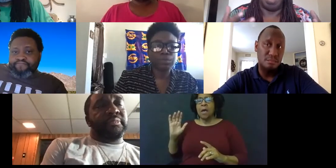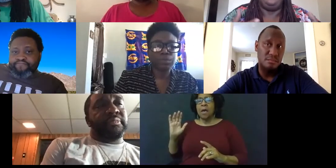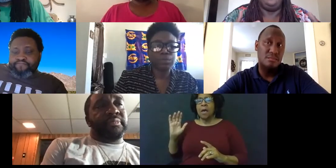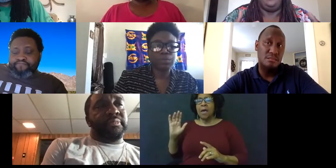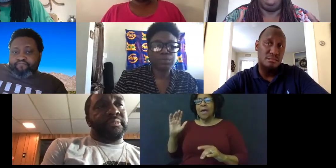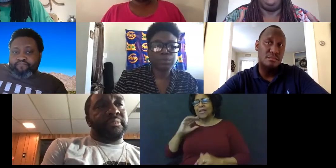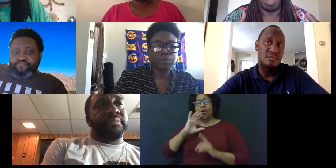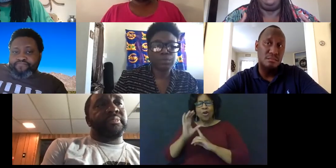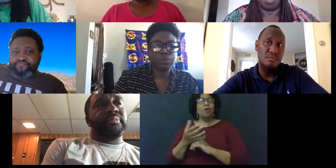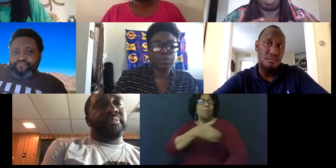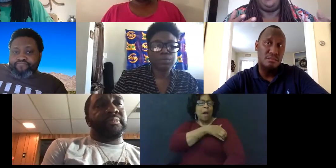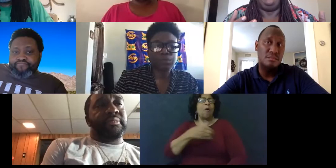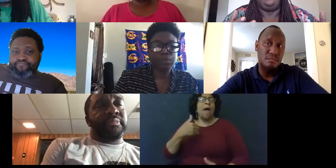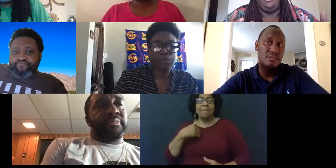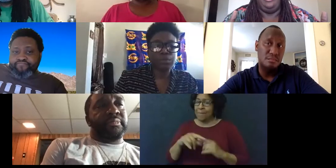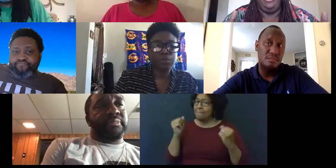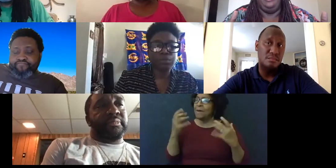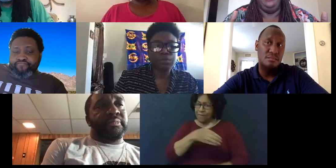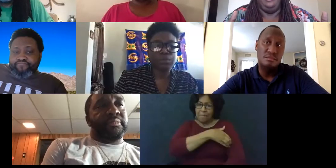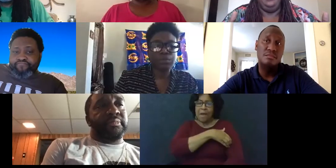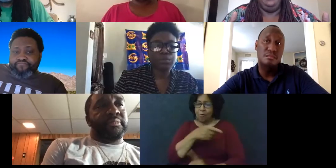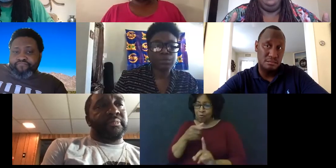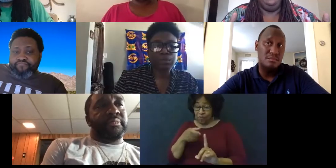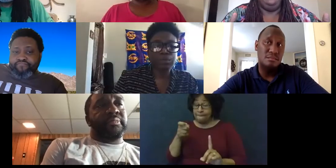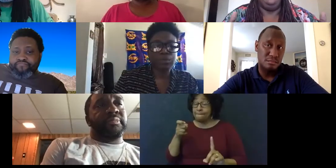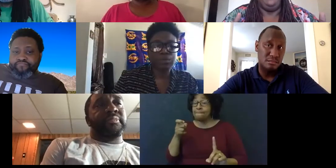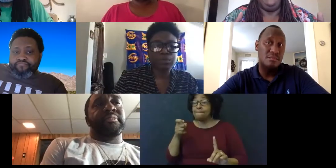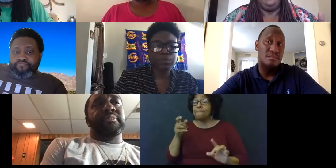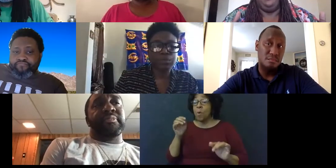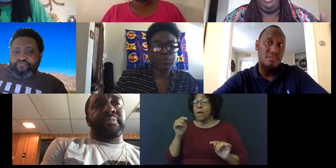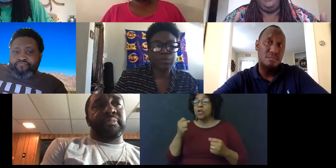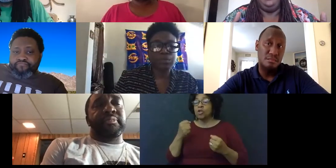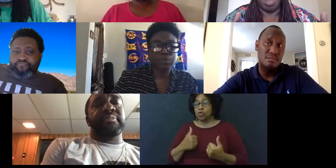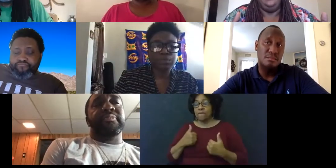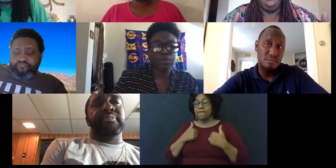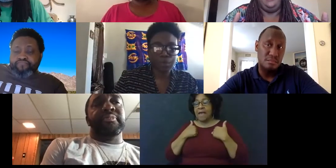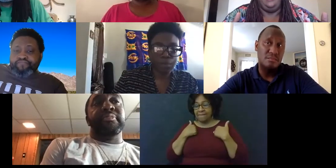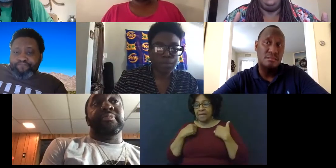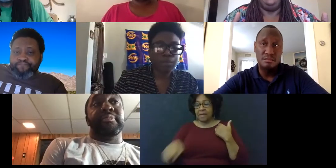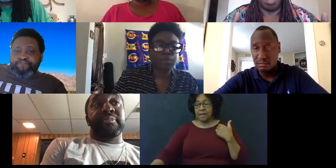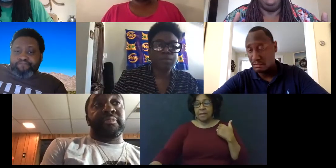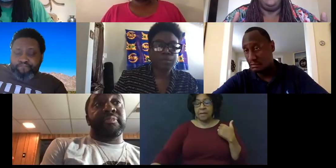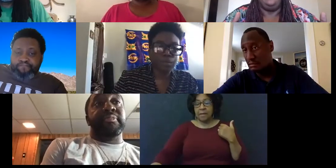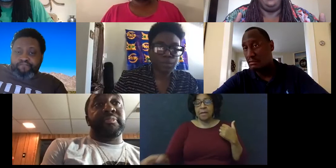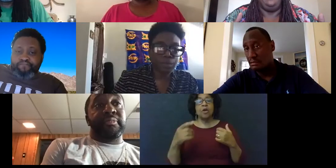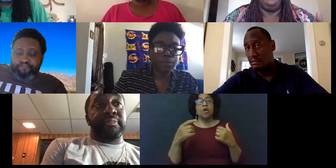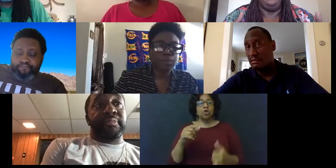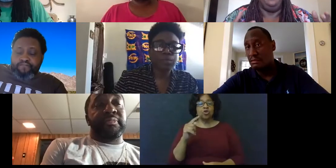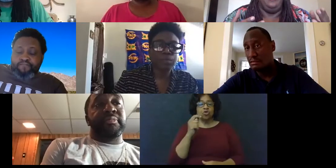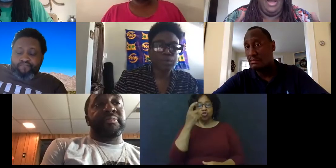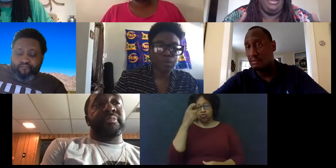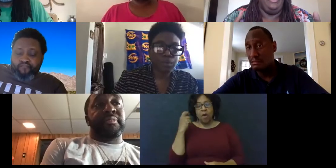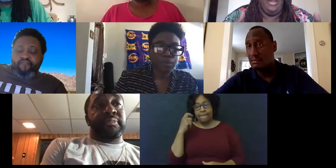our culture is powerful, but a lot of our power comes from surviving trauma mm-hmm. and coming together